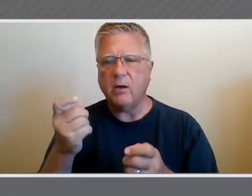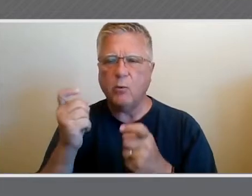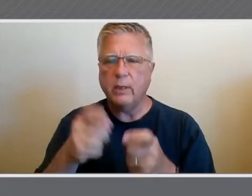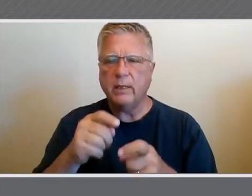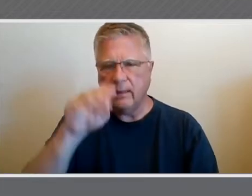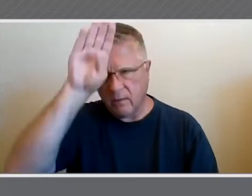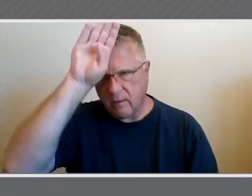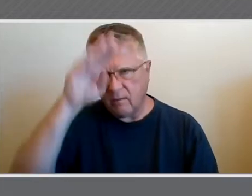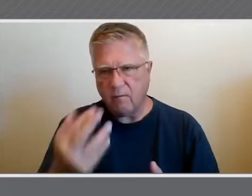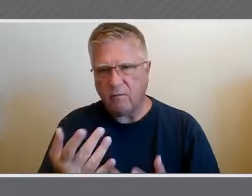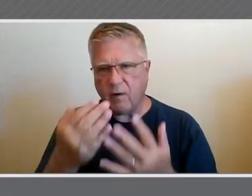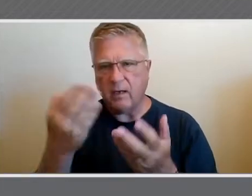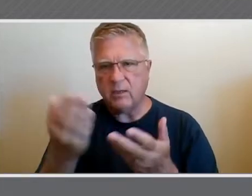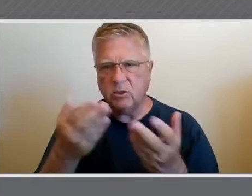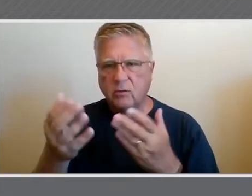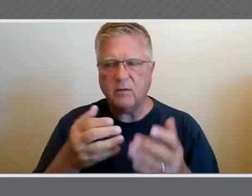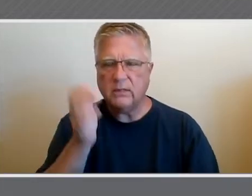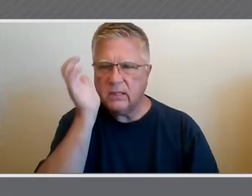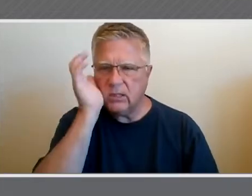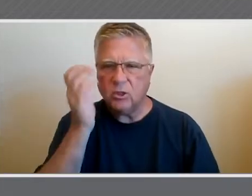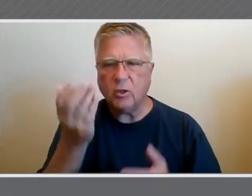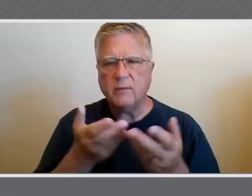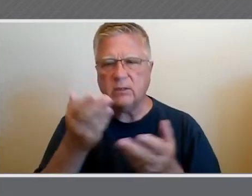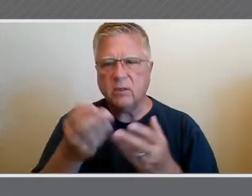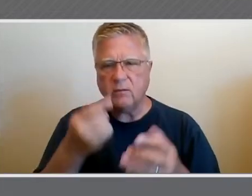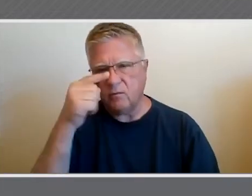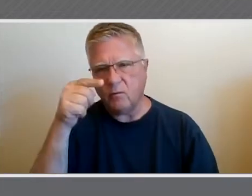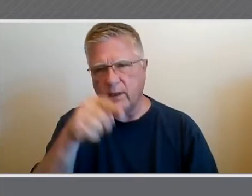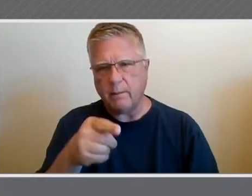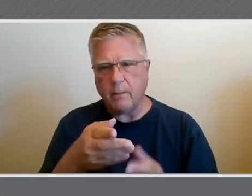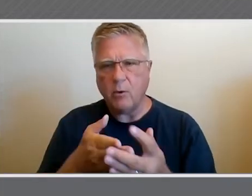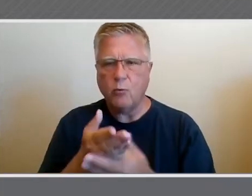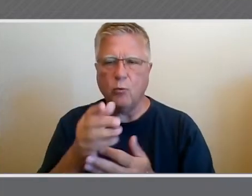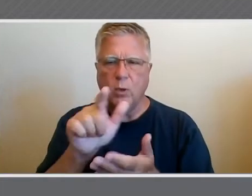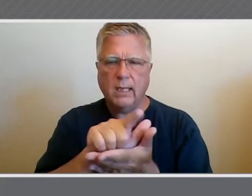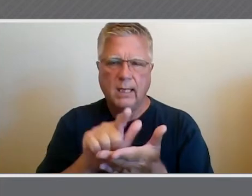and refuse services for them through legal agreements.